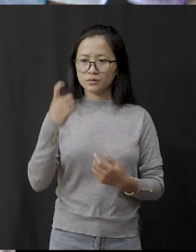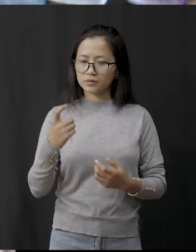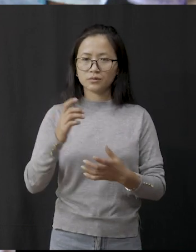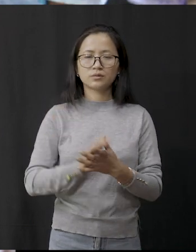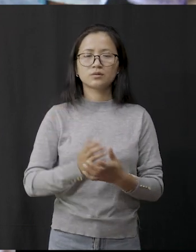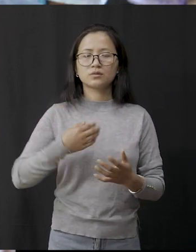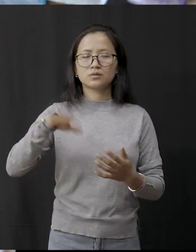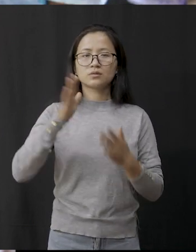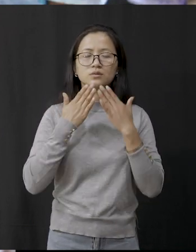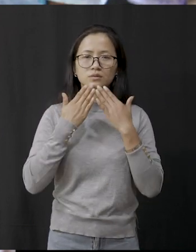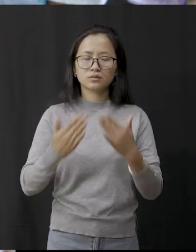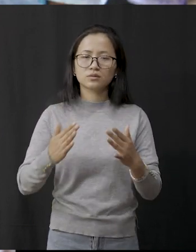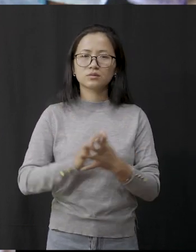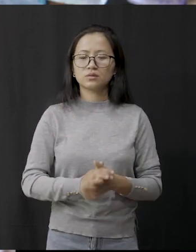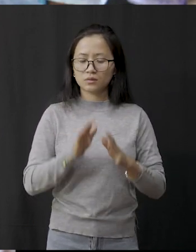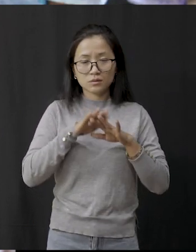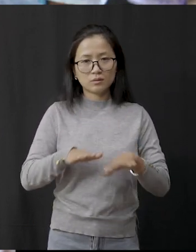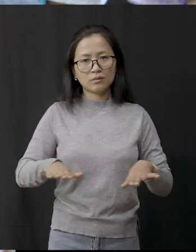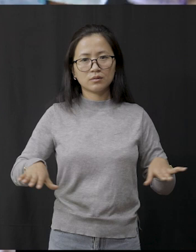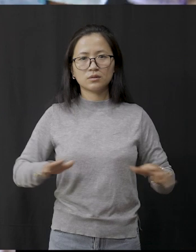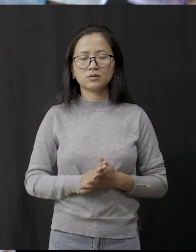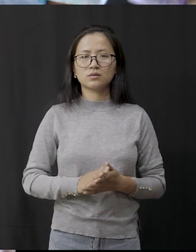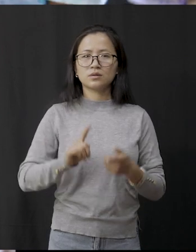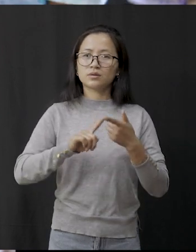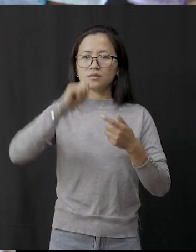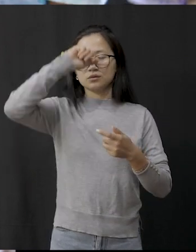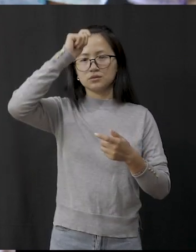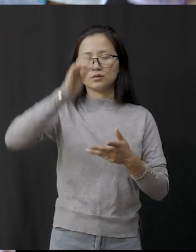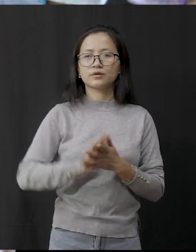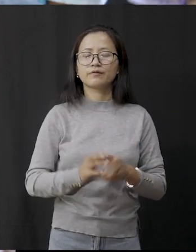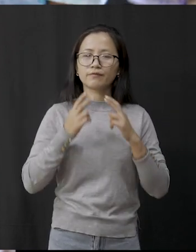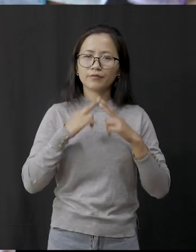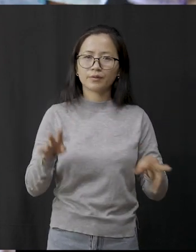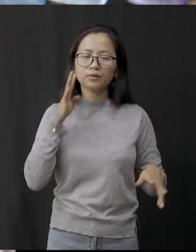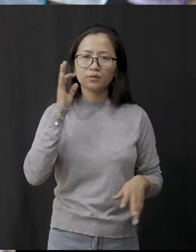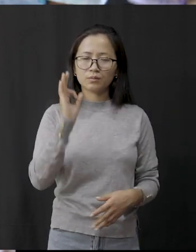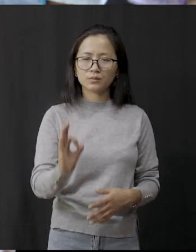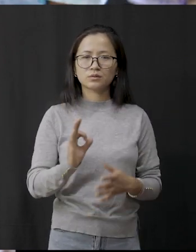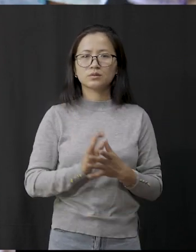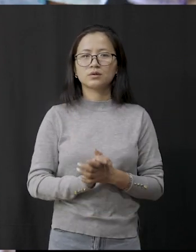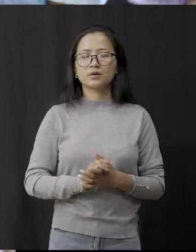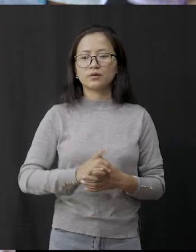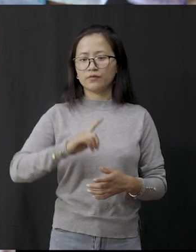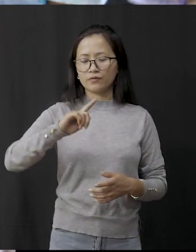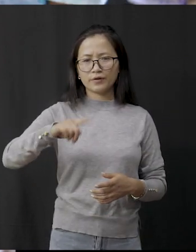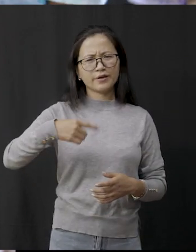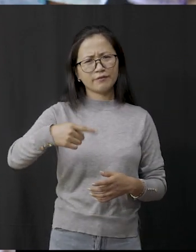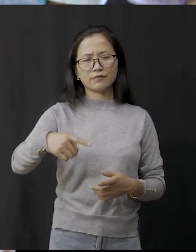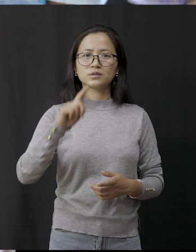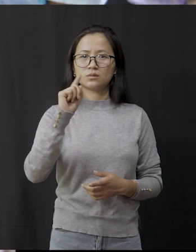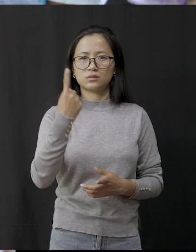school. Because student, education is very important for